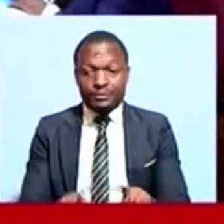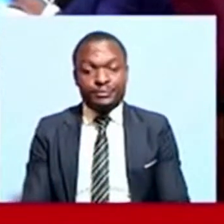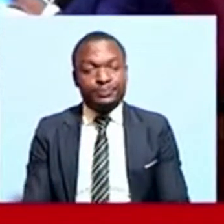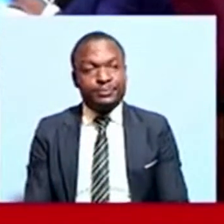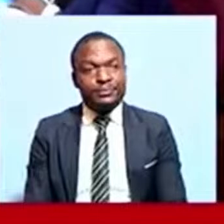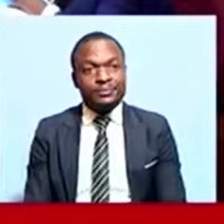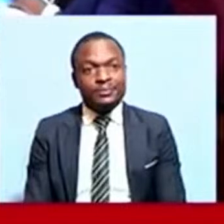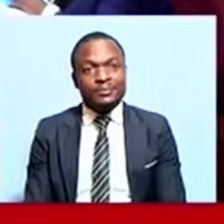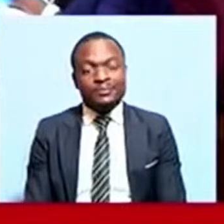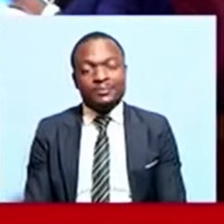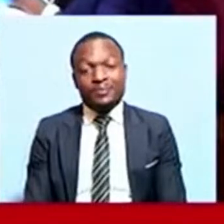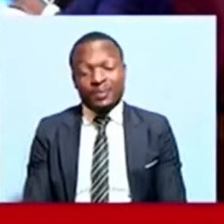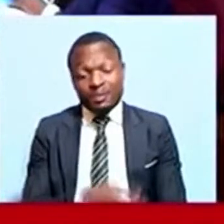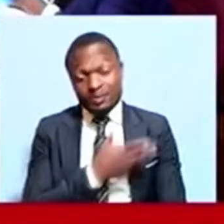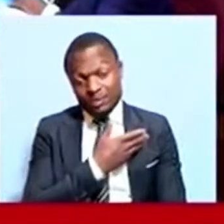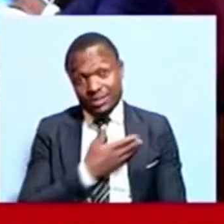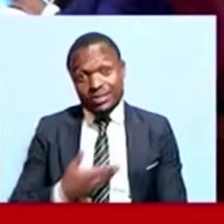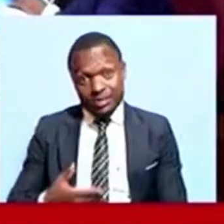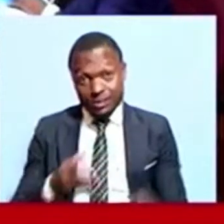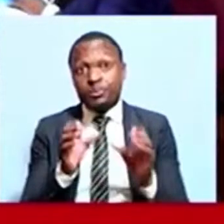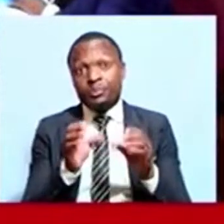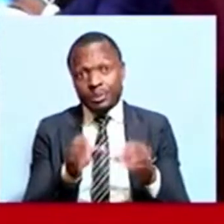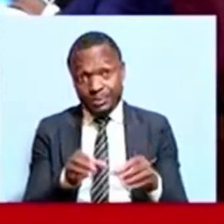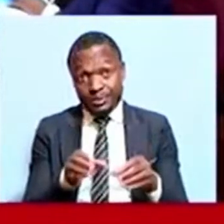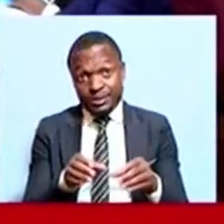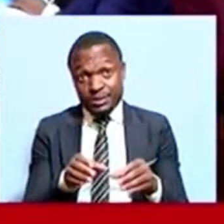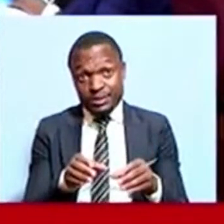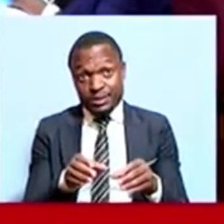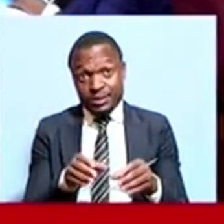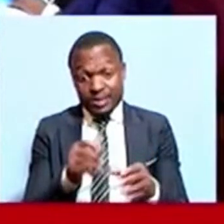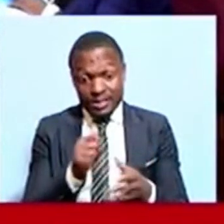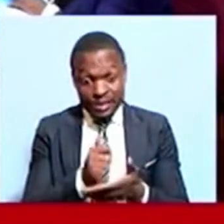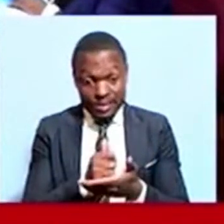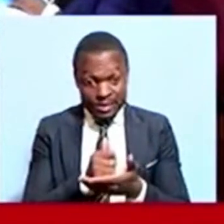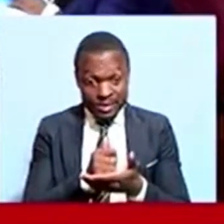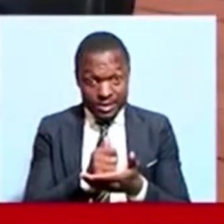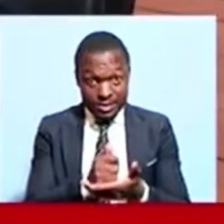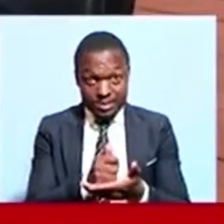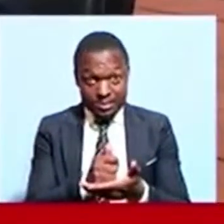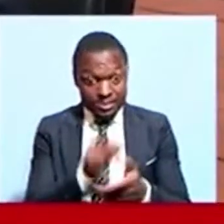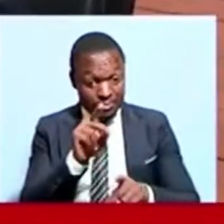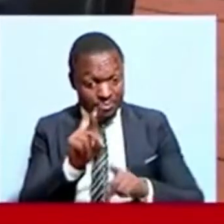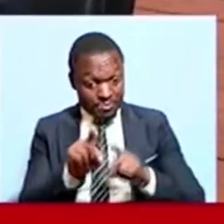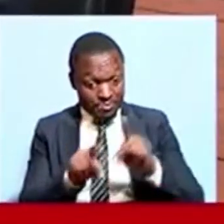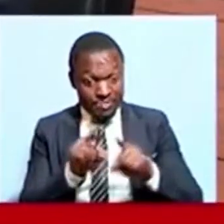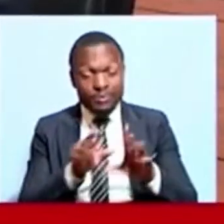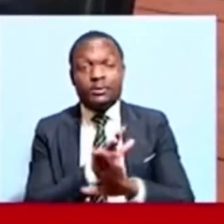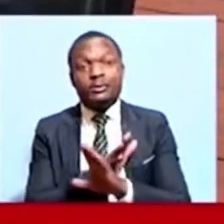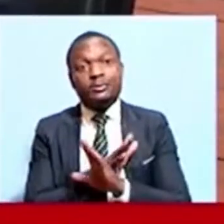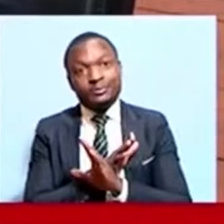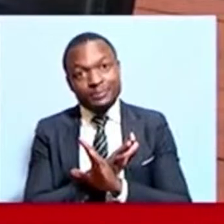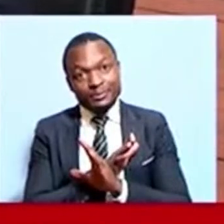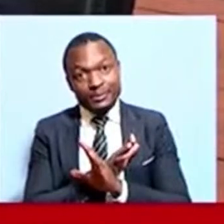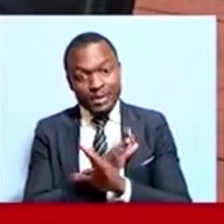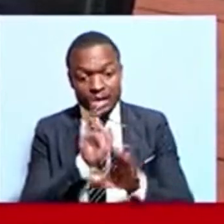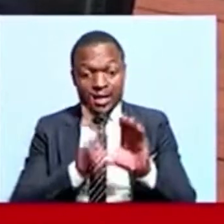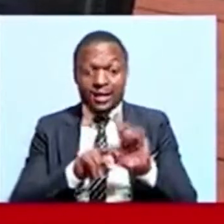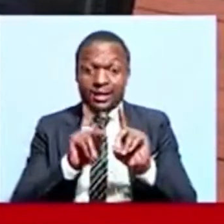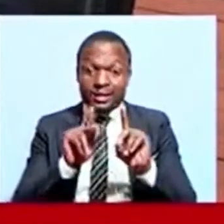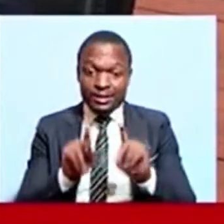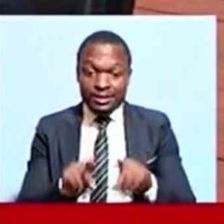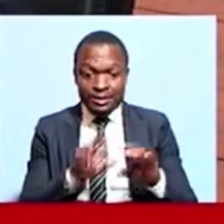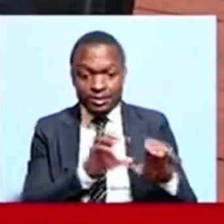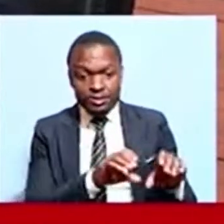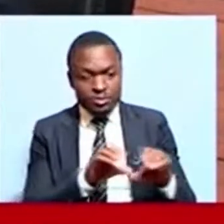think we are a serious committee sitting on behalf of the Zambian people. Chair, we are doing